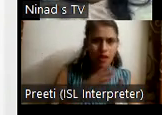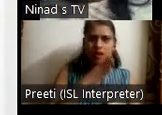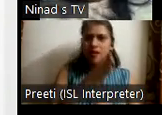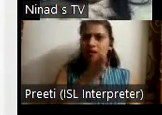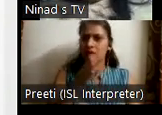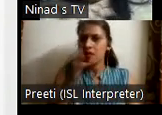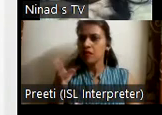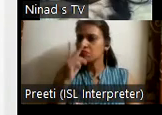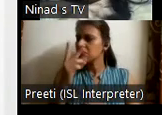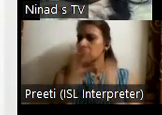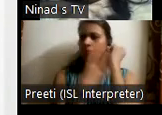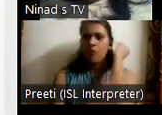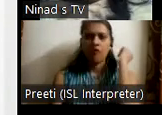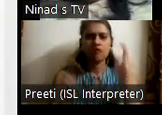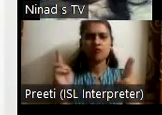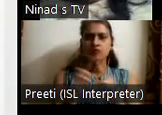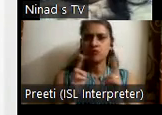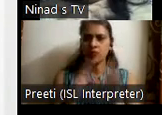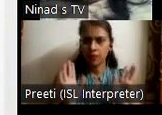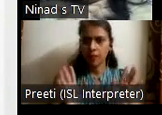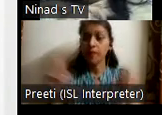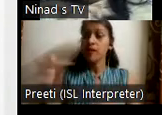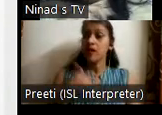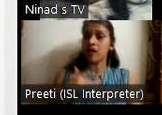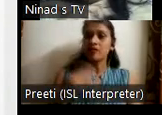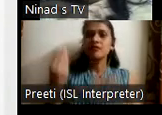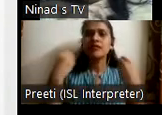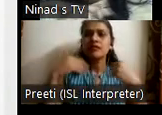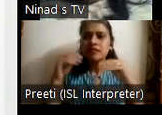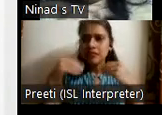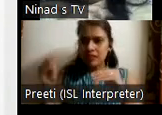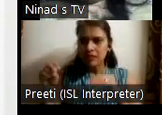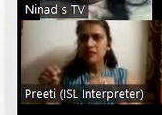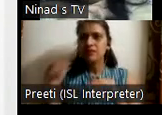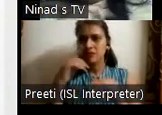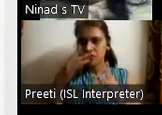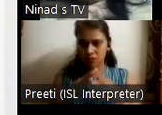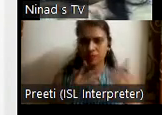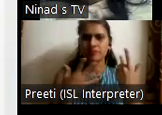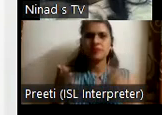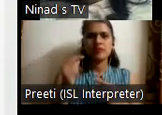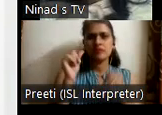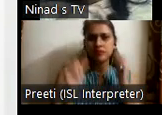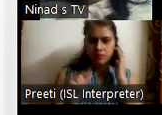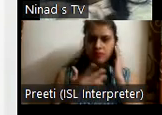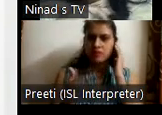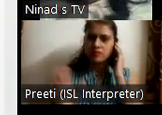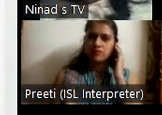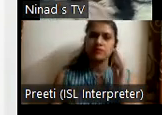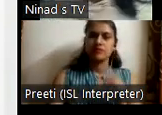huge poverty. So they used to send back the money to the family of 500 rupees or something like that. And that's